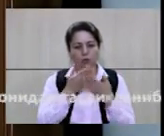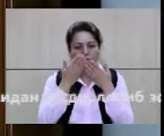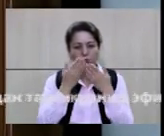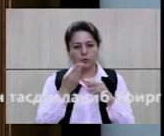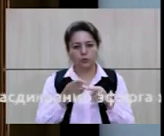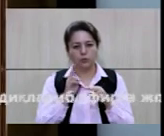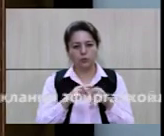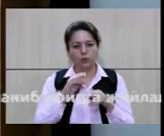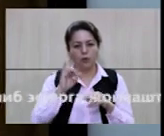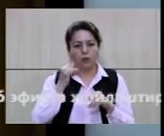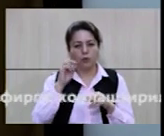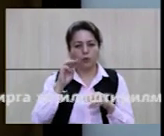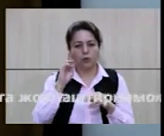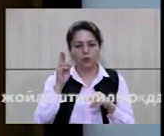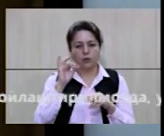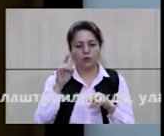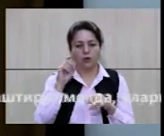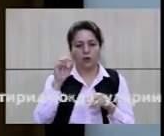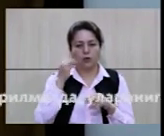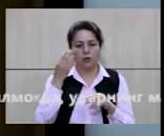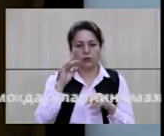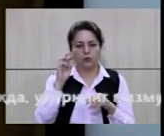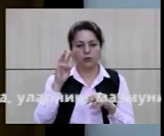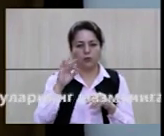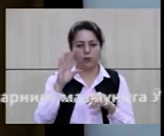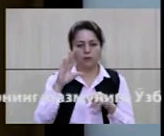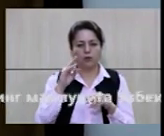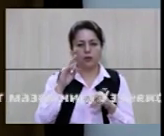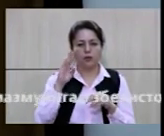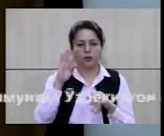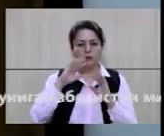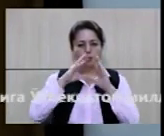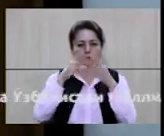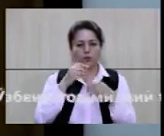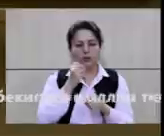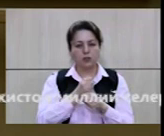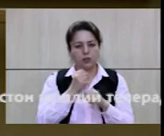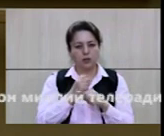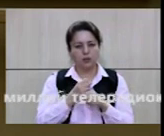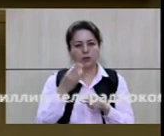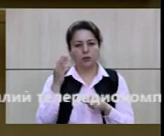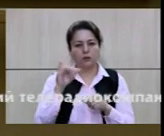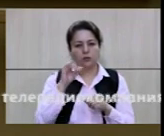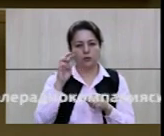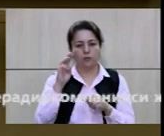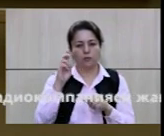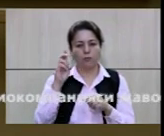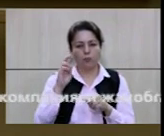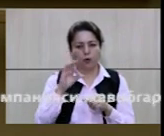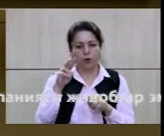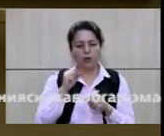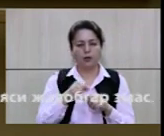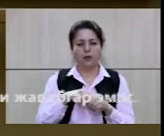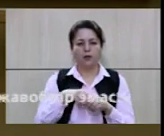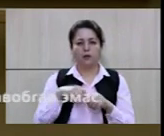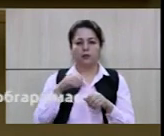O'tkir Hoshimovning Dunyoning ishlari, G'ofir O'g'lomning Shumbola va Xudoyberdi To'xtaboyevning